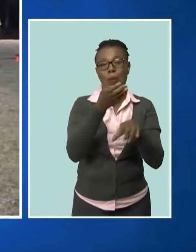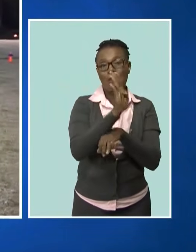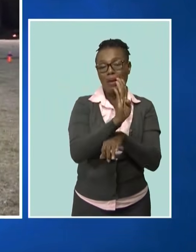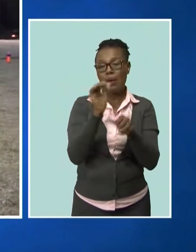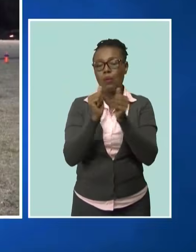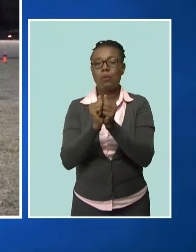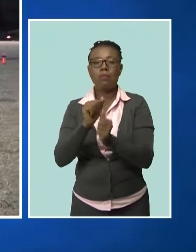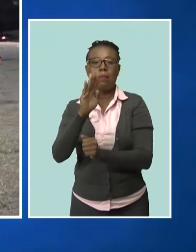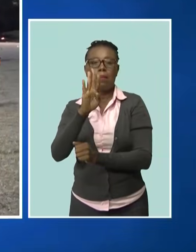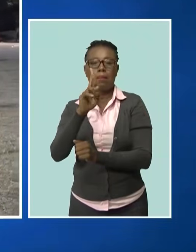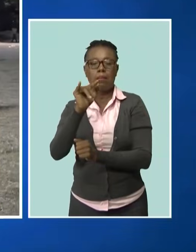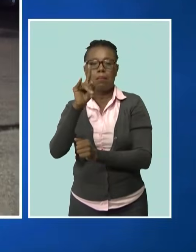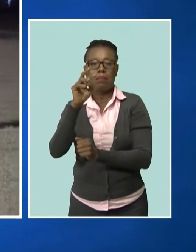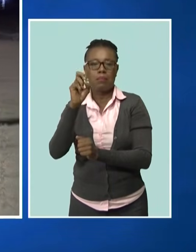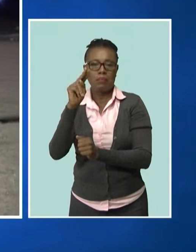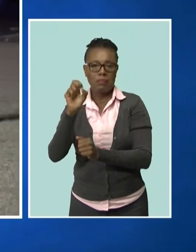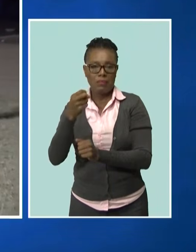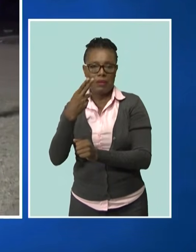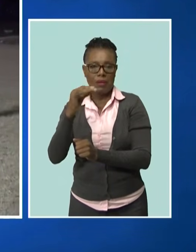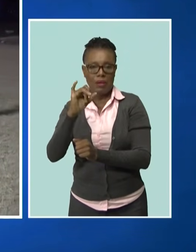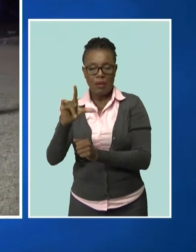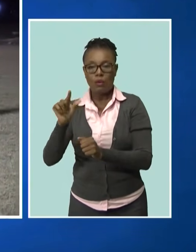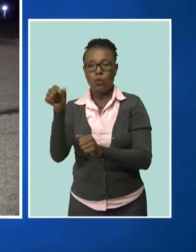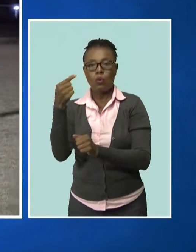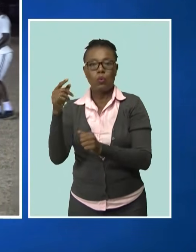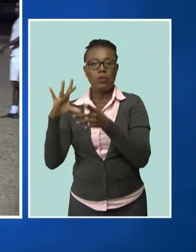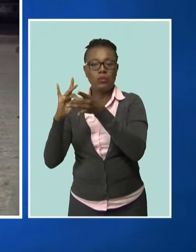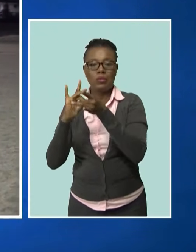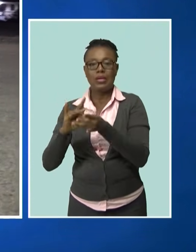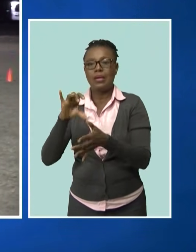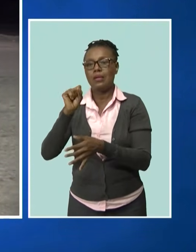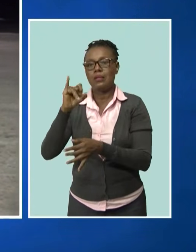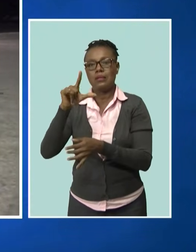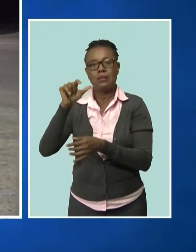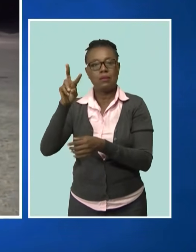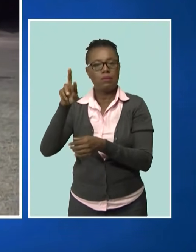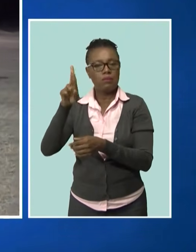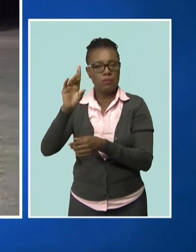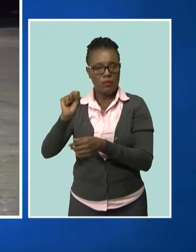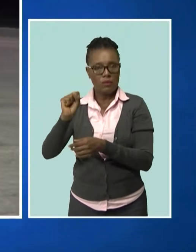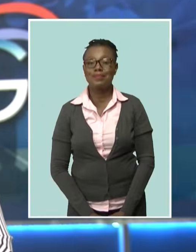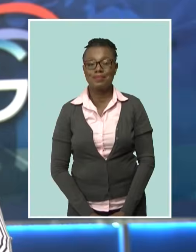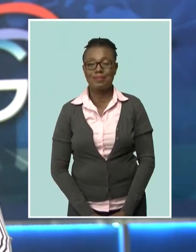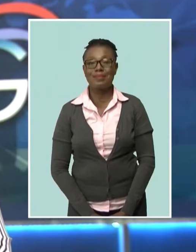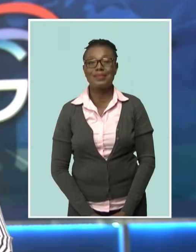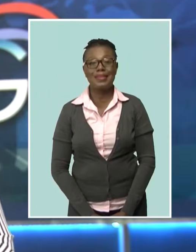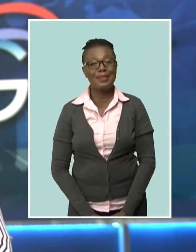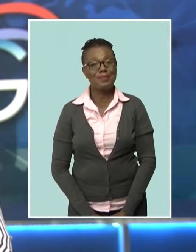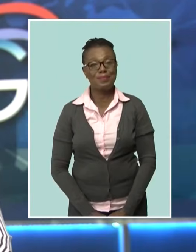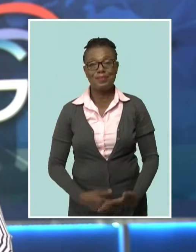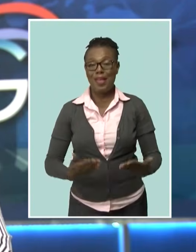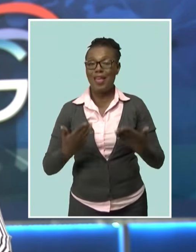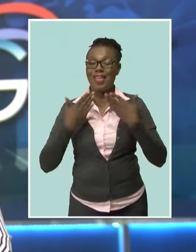United, and Silver Sands. And more Goodrich Boys, CBC Sports. And that's